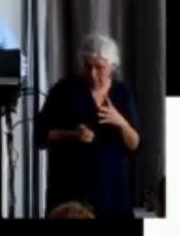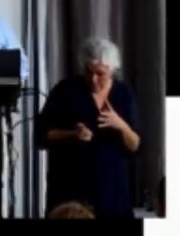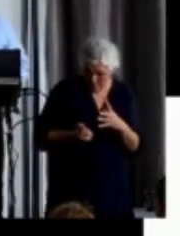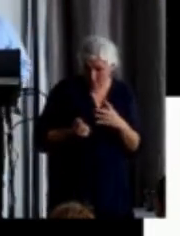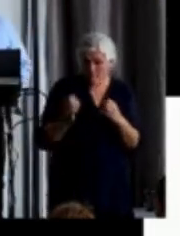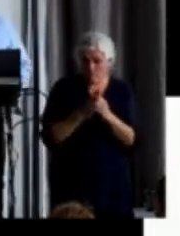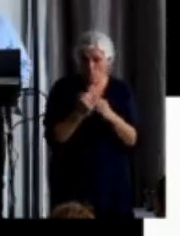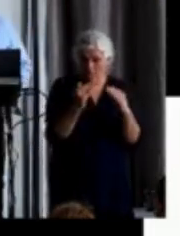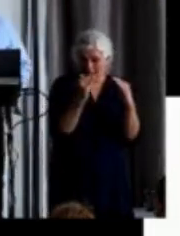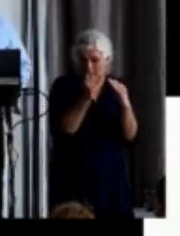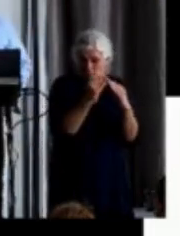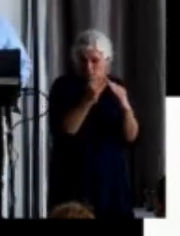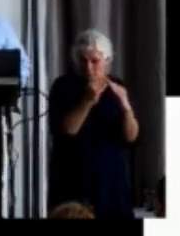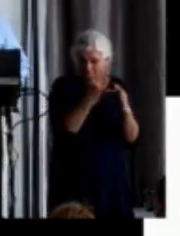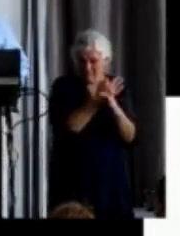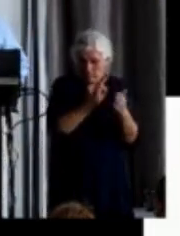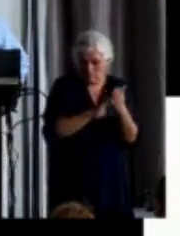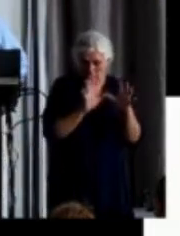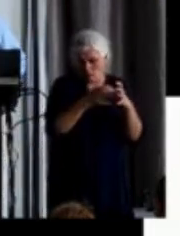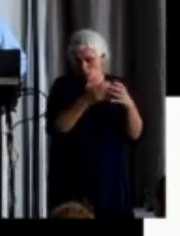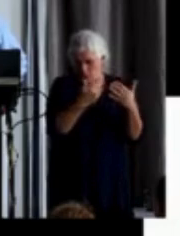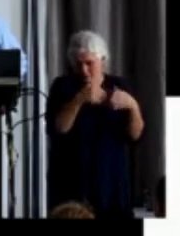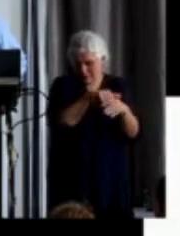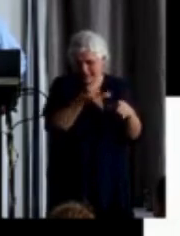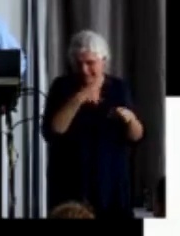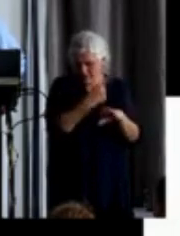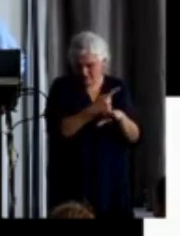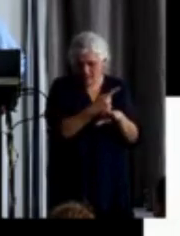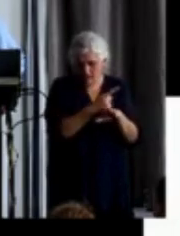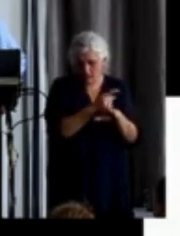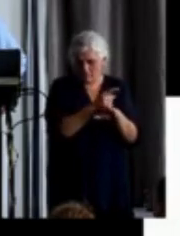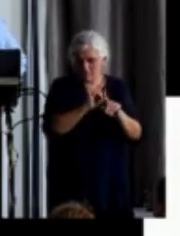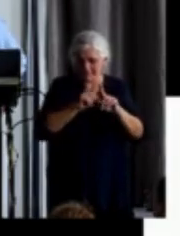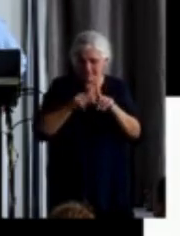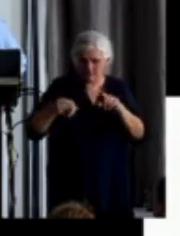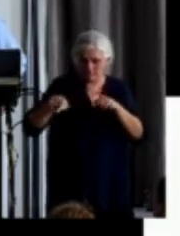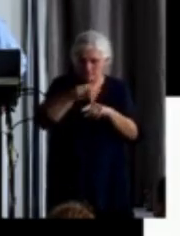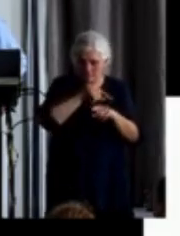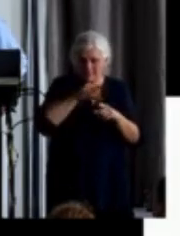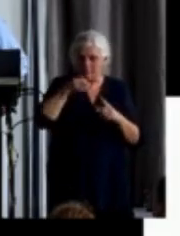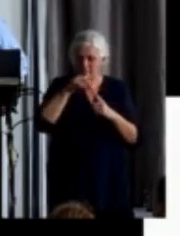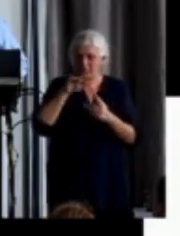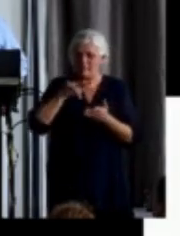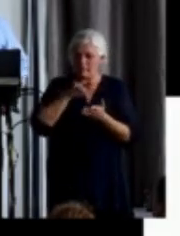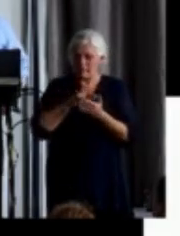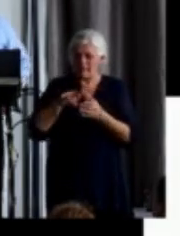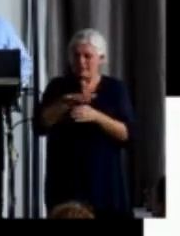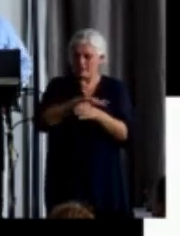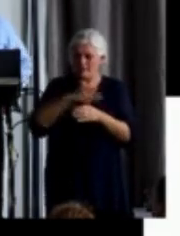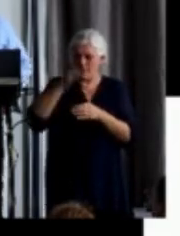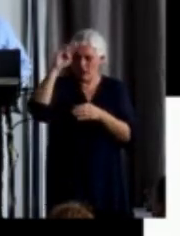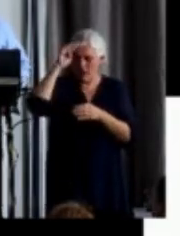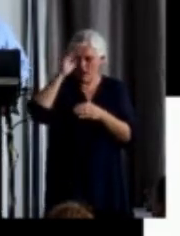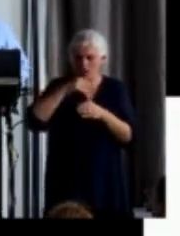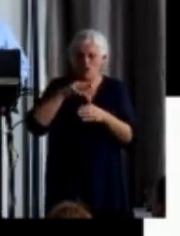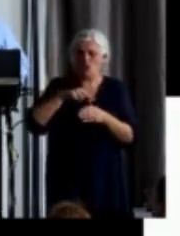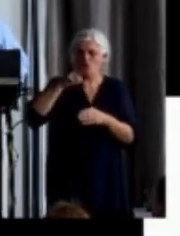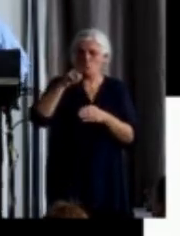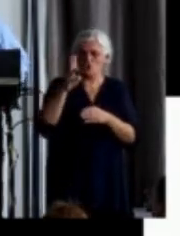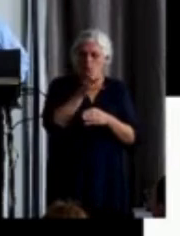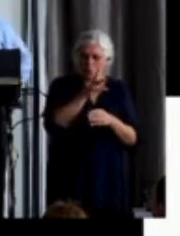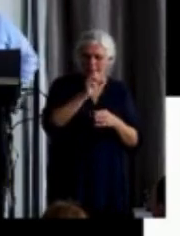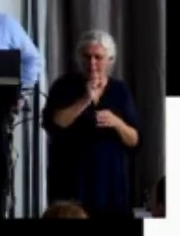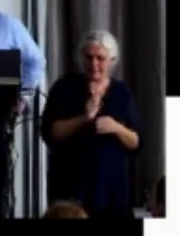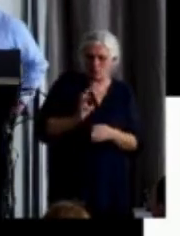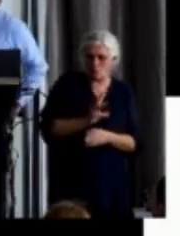per household, you see the disparity across certainly in the Midlands, so the Northwest, the Southwest,